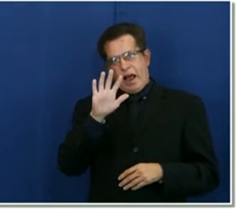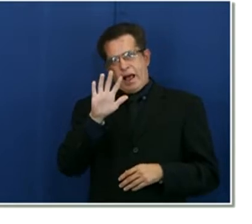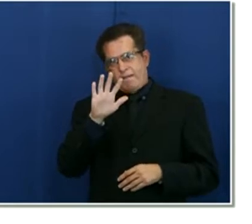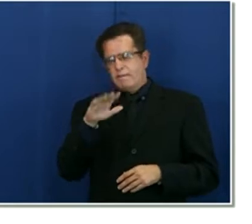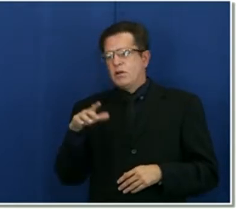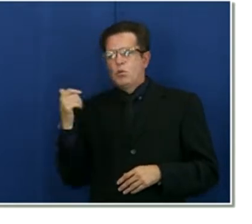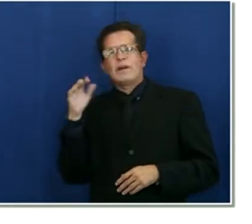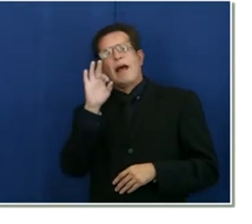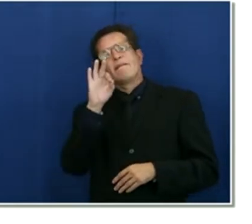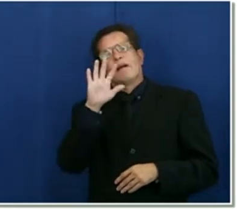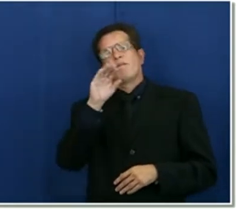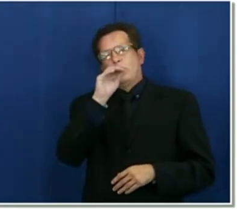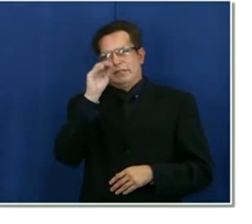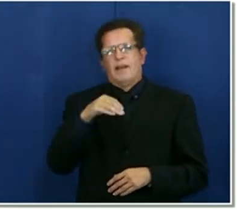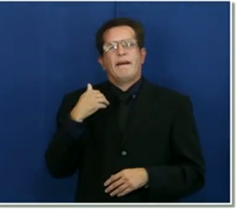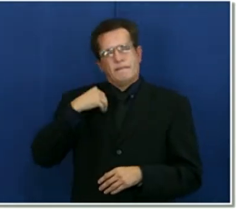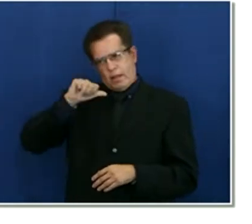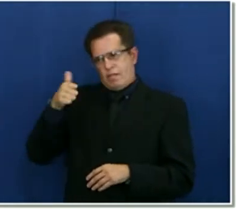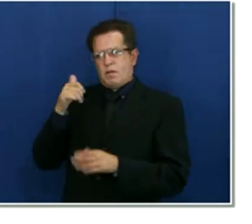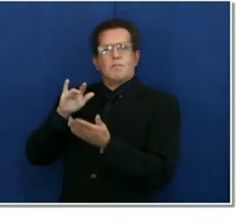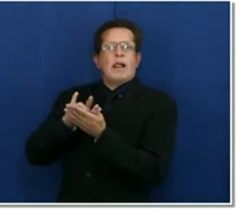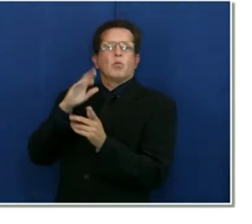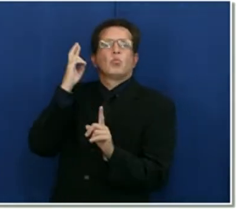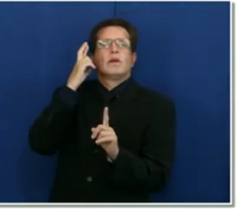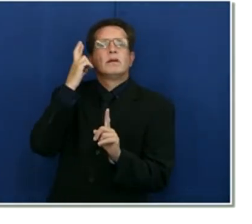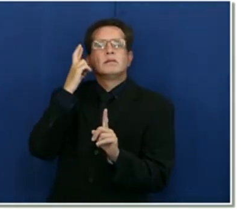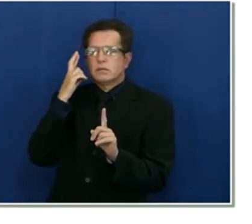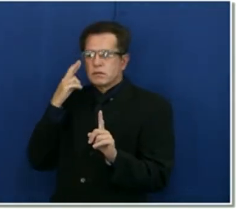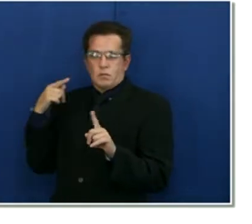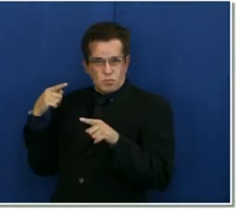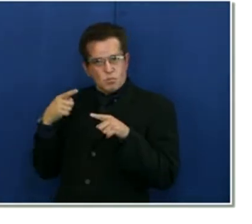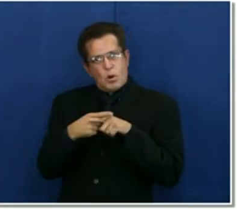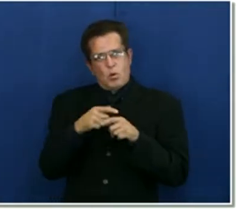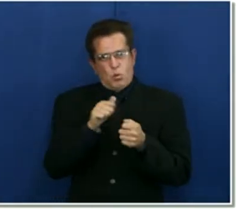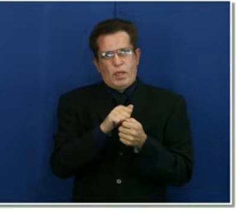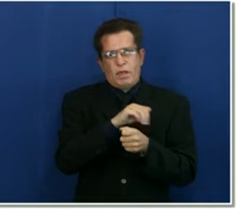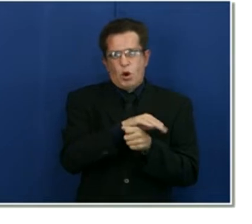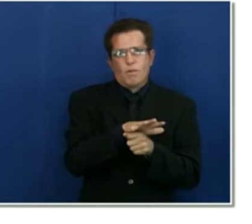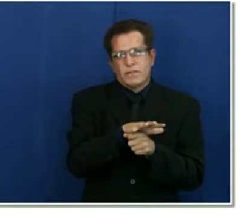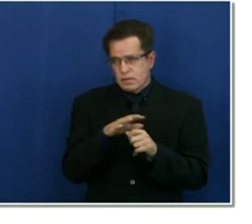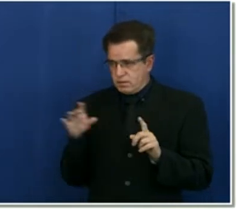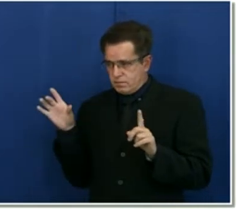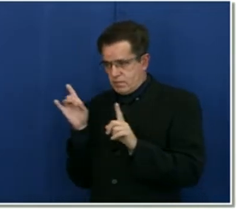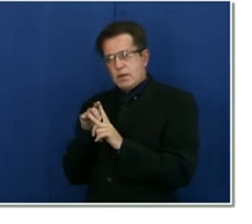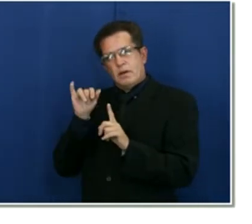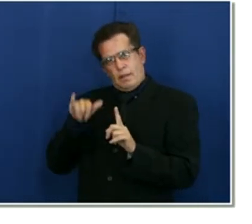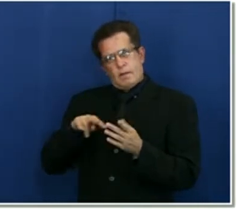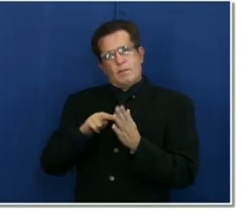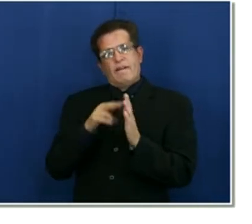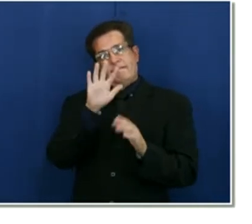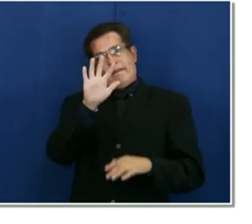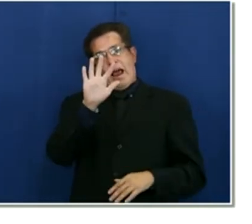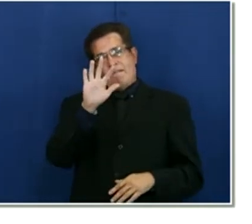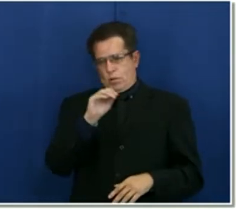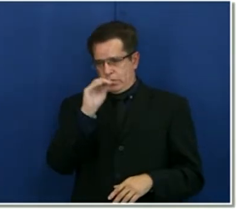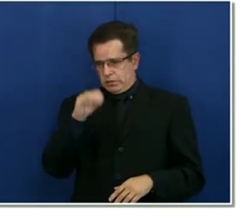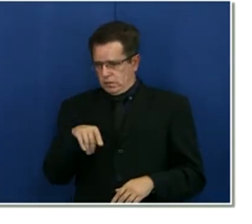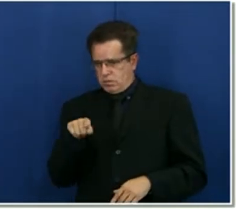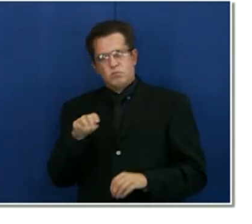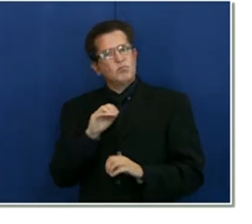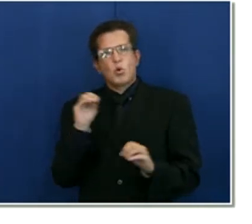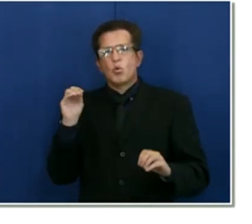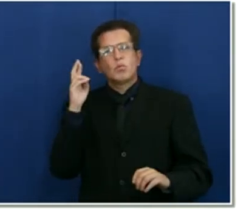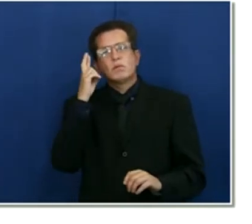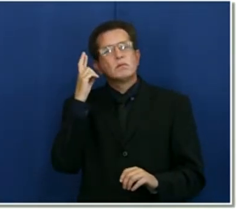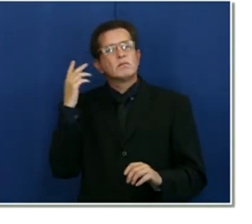95%, had underlying medical conditions, meaning 5%, or 39, of those who died did not